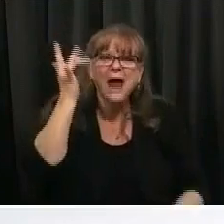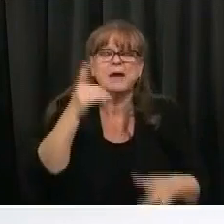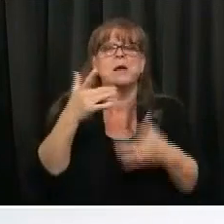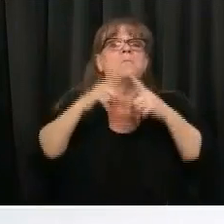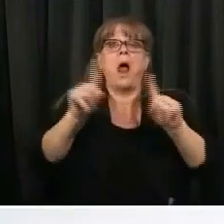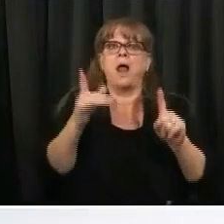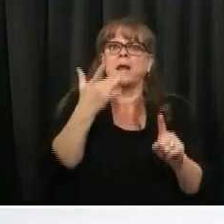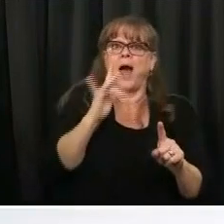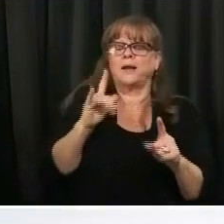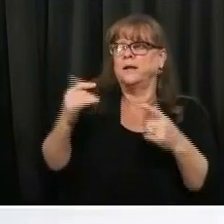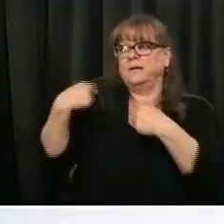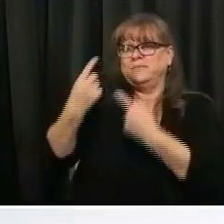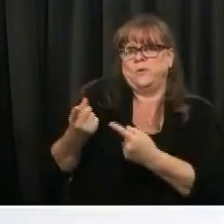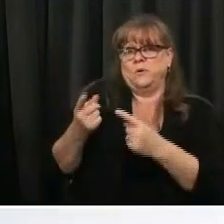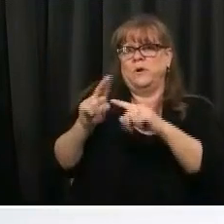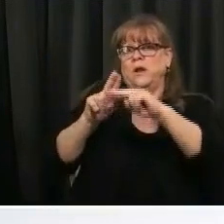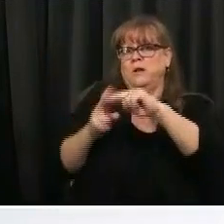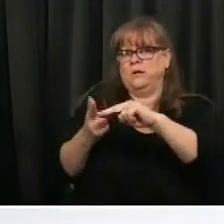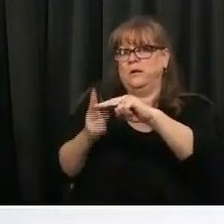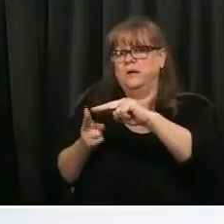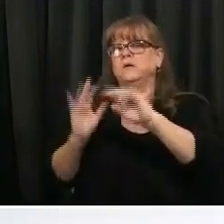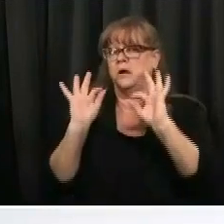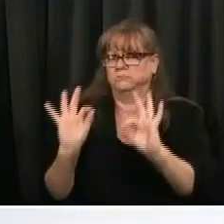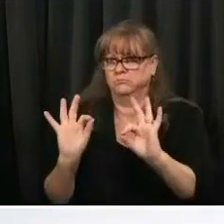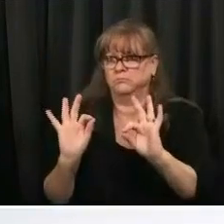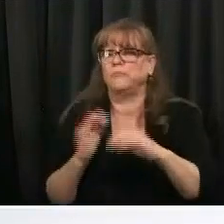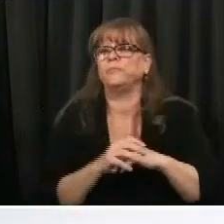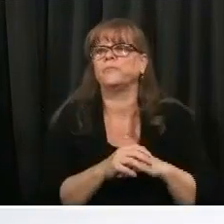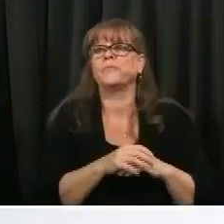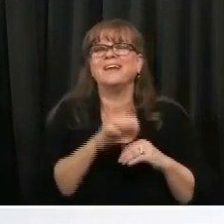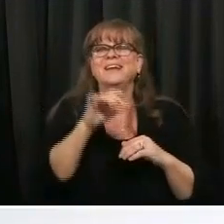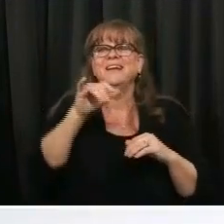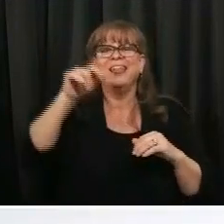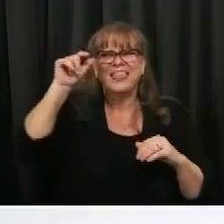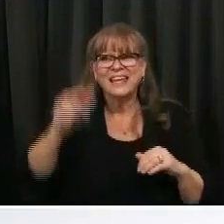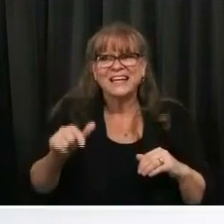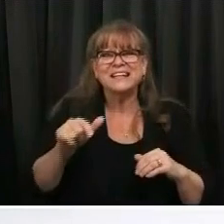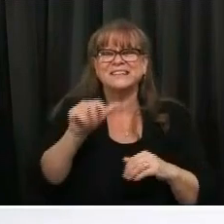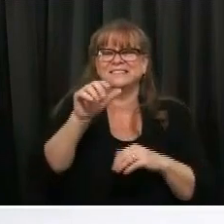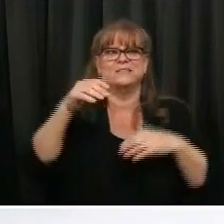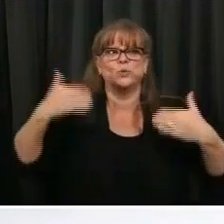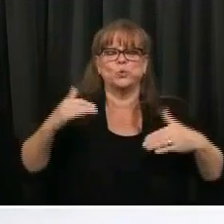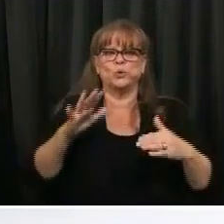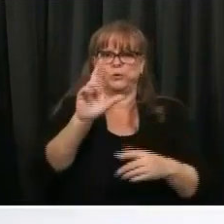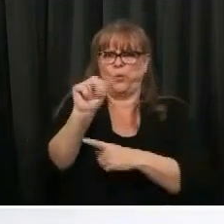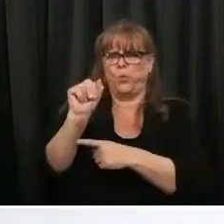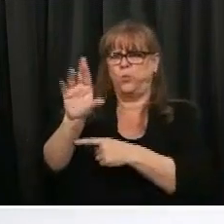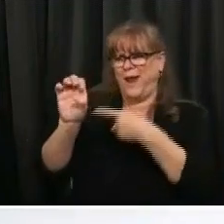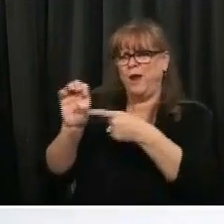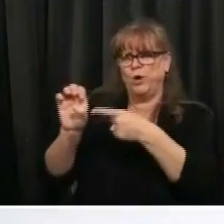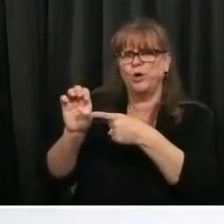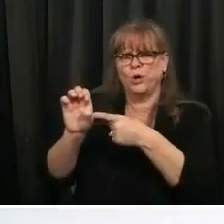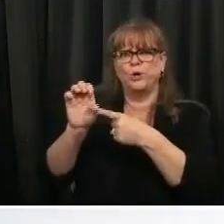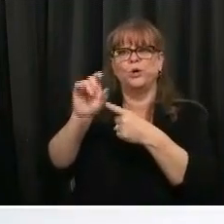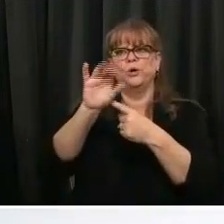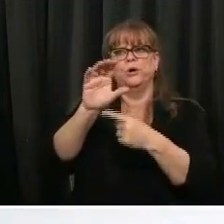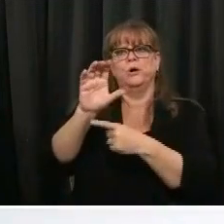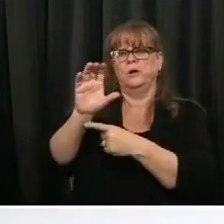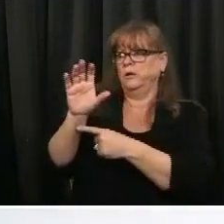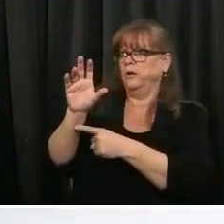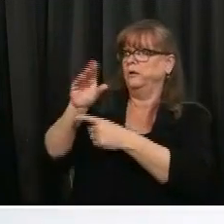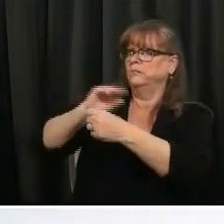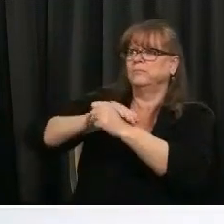Look, as I've said before, we are in a race for time against this virus. The more quickly we can vaccinate folks, the quicker we end the